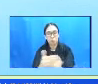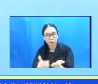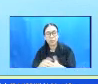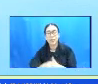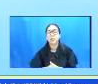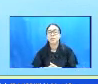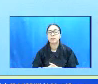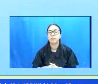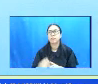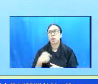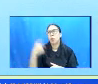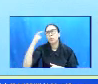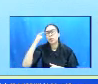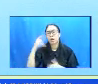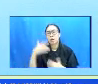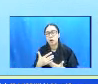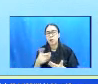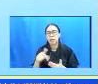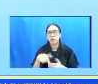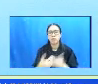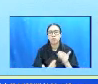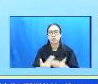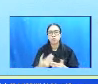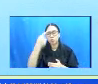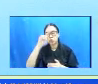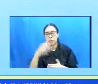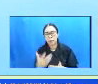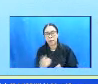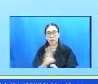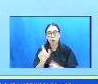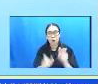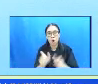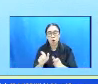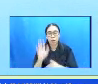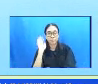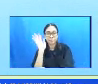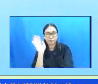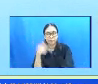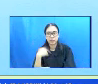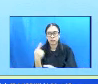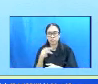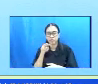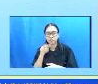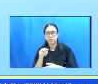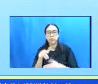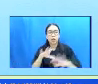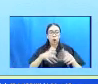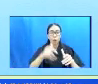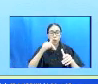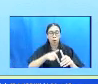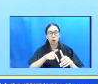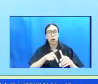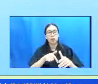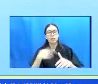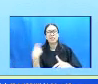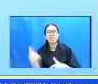that by elaborating on these different groups, you also give the numbers that are usually being discussed a real face. So now we